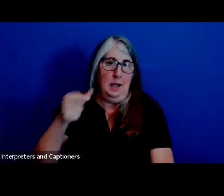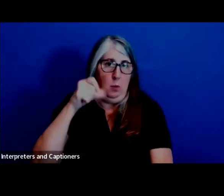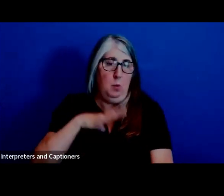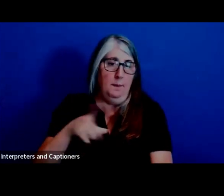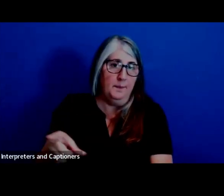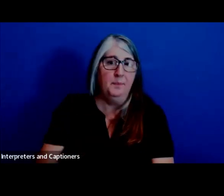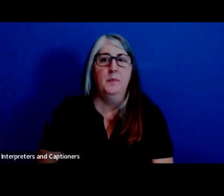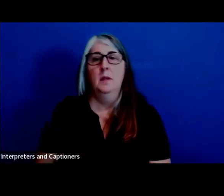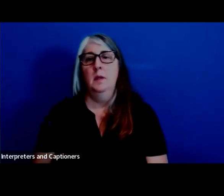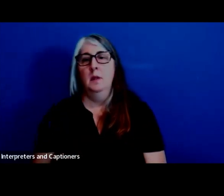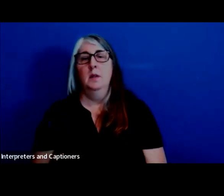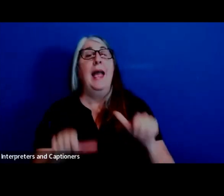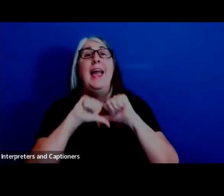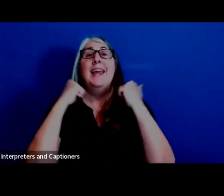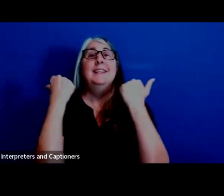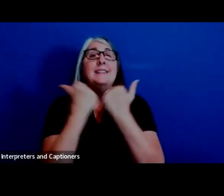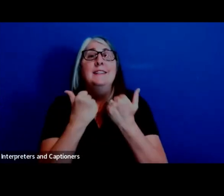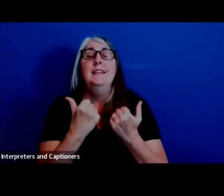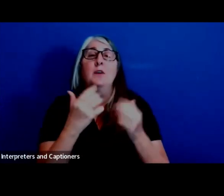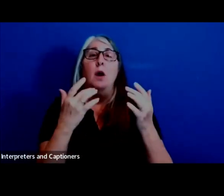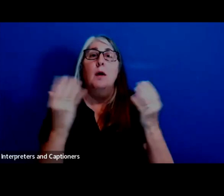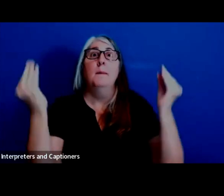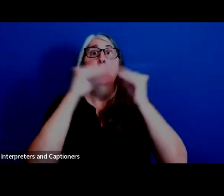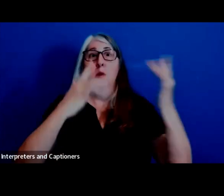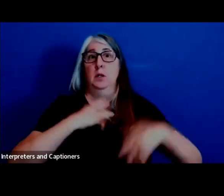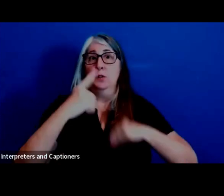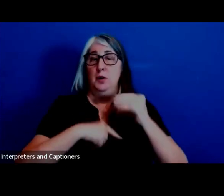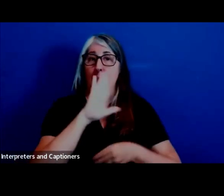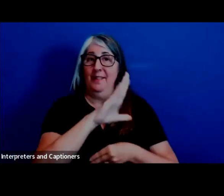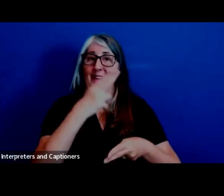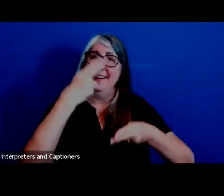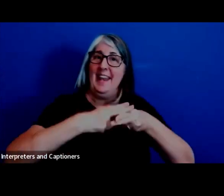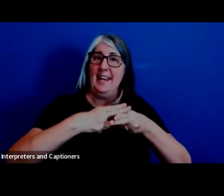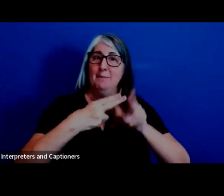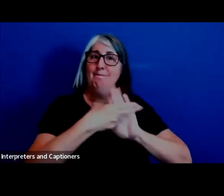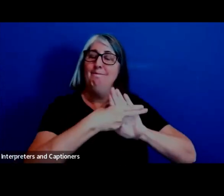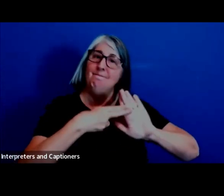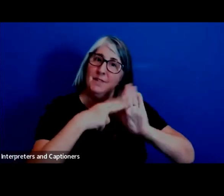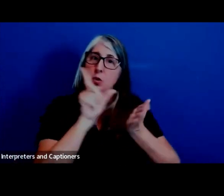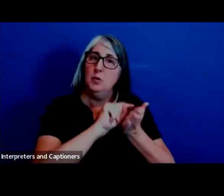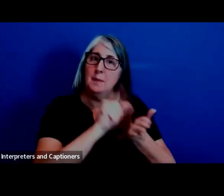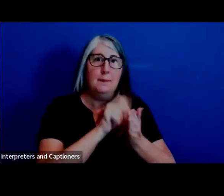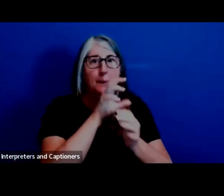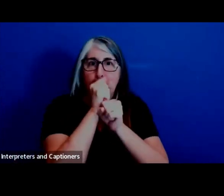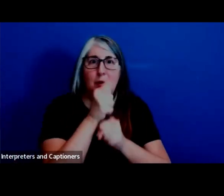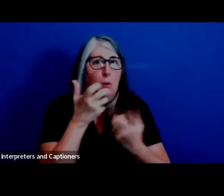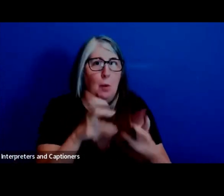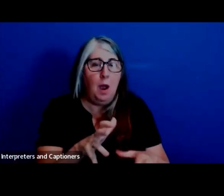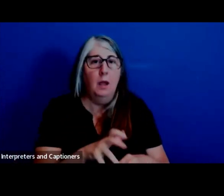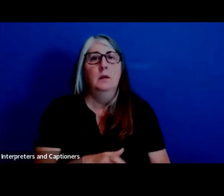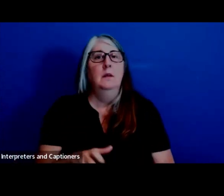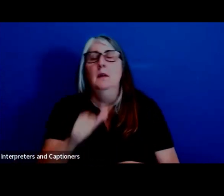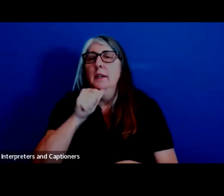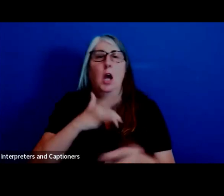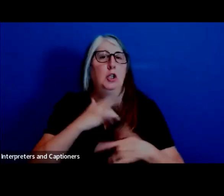concerned about keeping their names out of the paper than protecting people, helping people be safe, feel safe, and helping